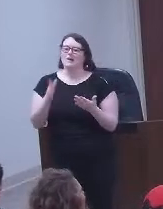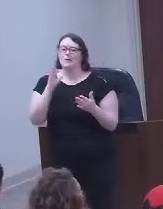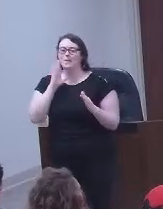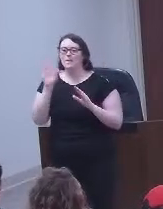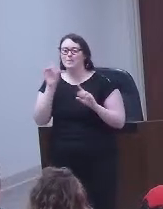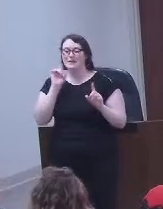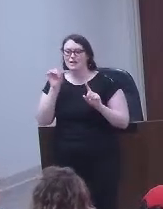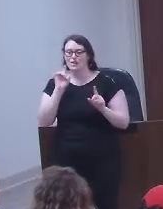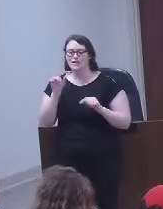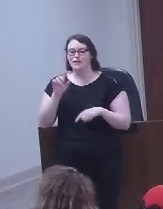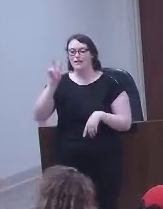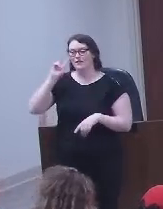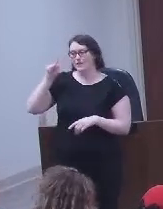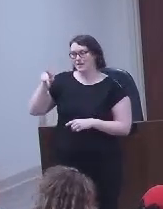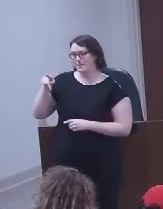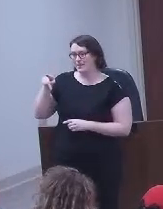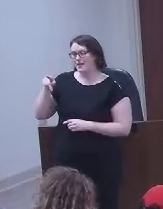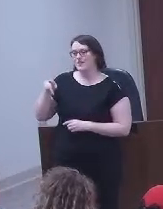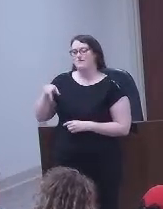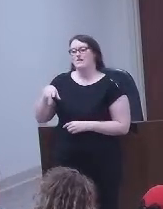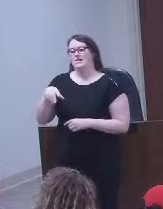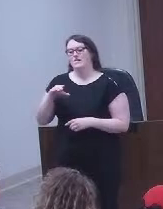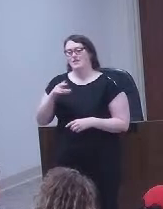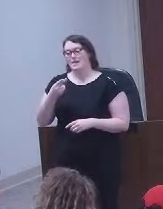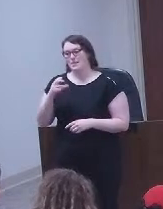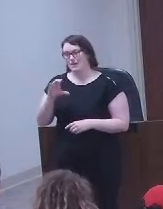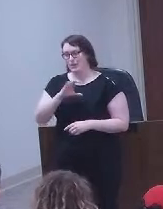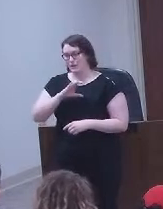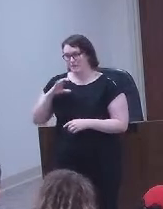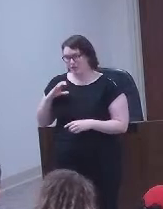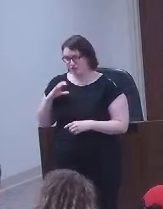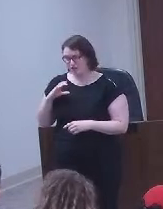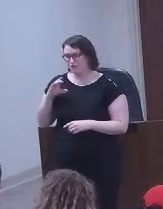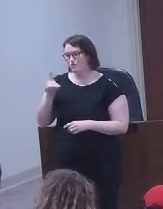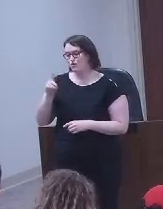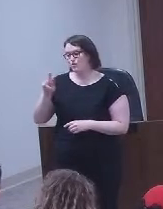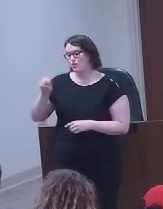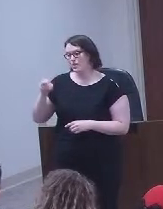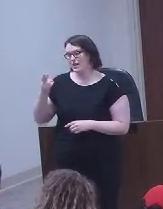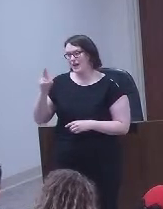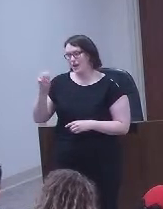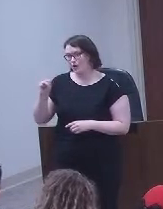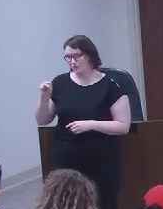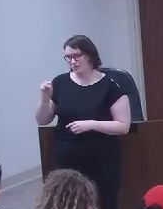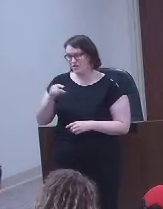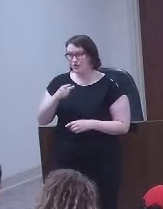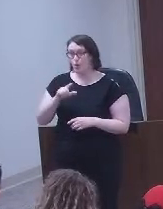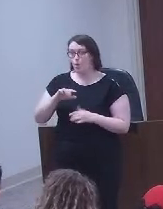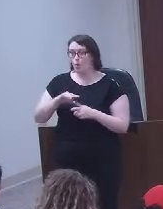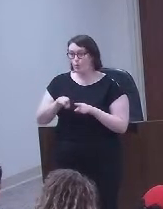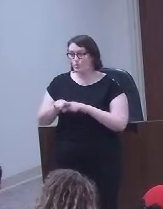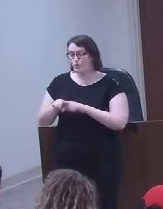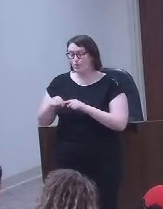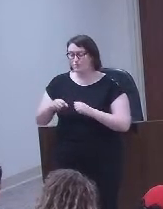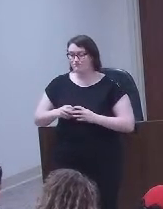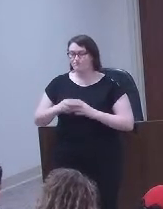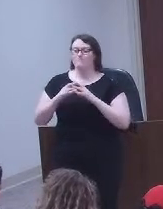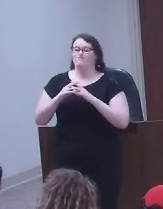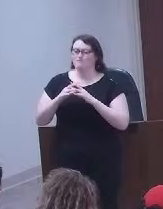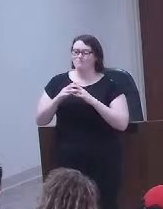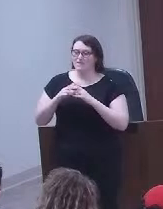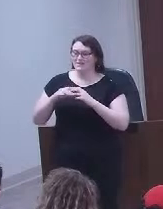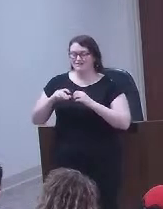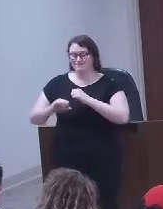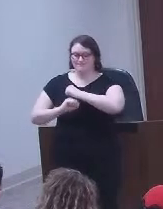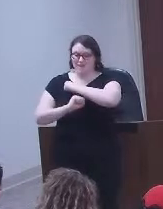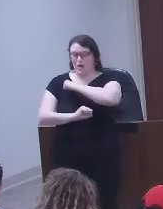from Vice President of the Hamilton County Commission, Denise Driehaus, who is also the founder of the Commission on Women